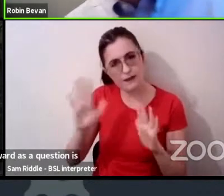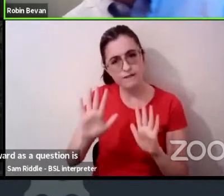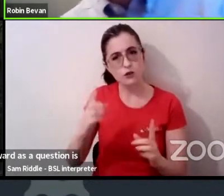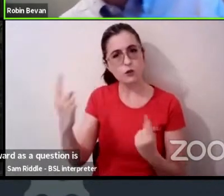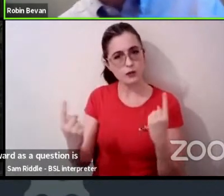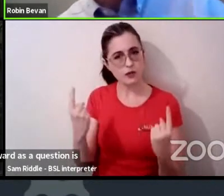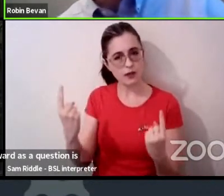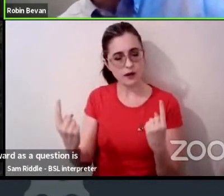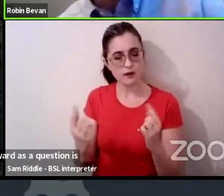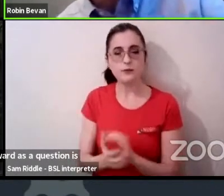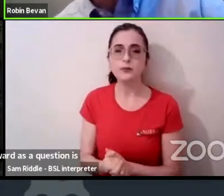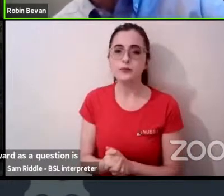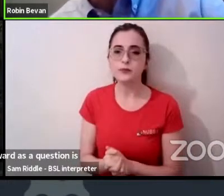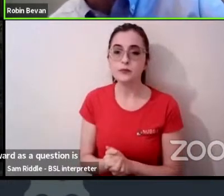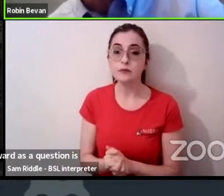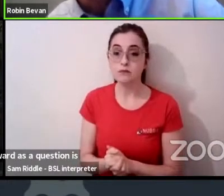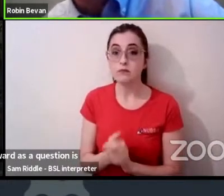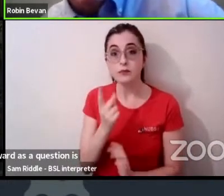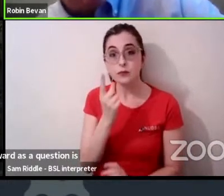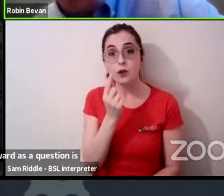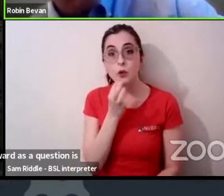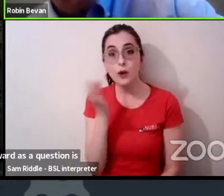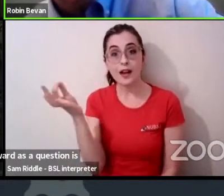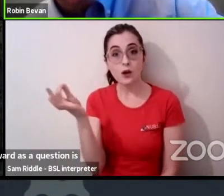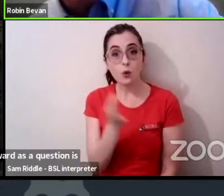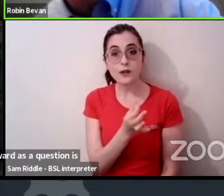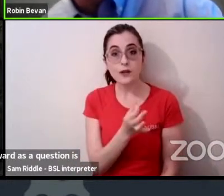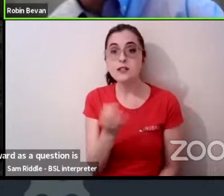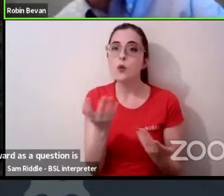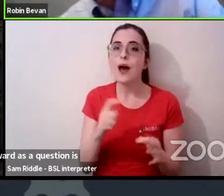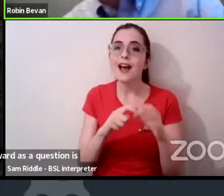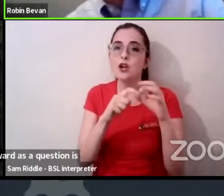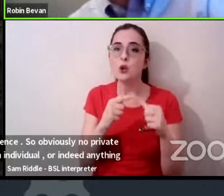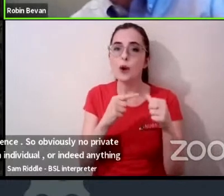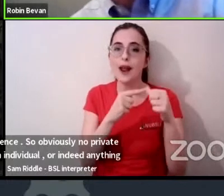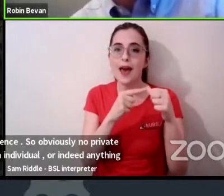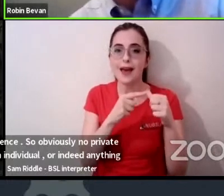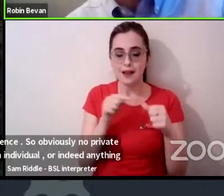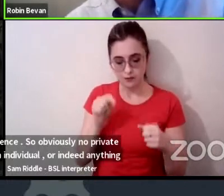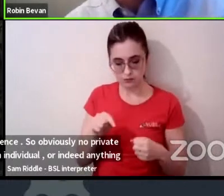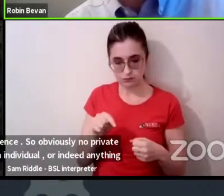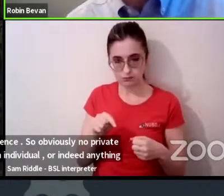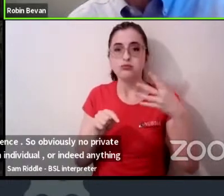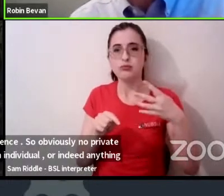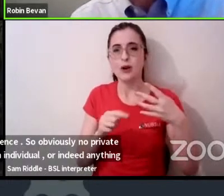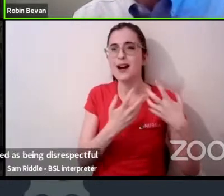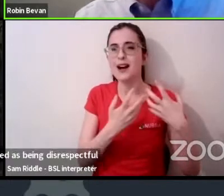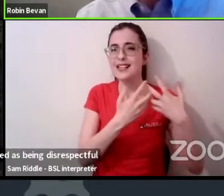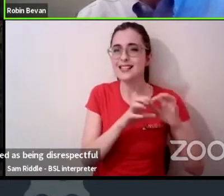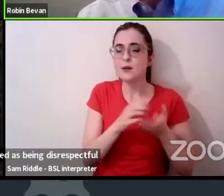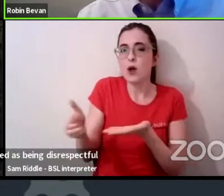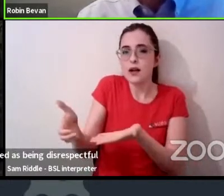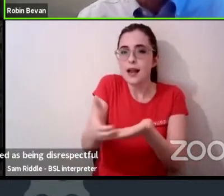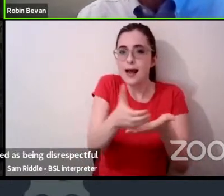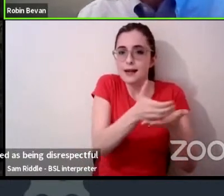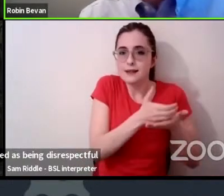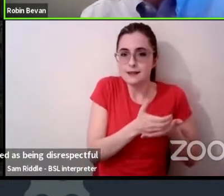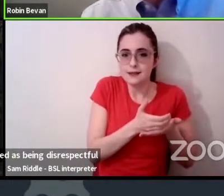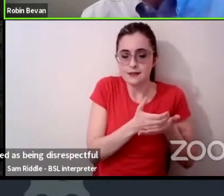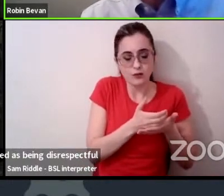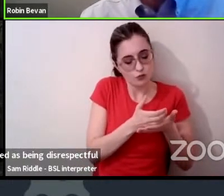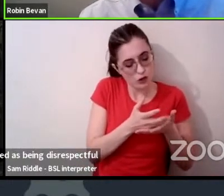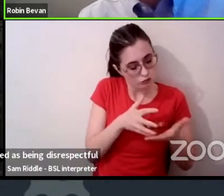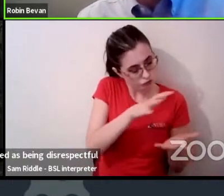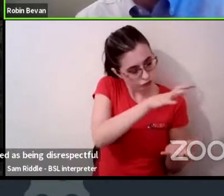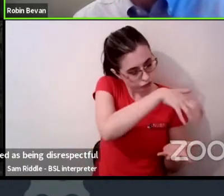the opportunity to place questions in the Q&A function. That's where we're going to pick them up from later on. The team behind the scenes is